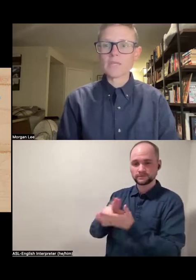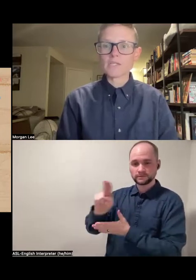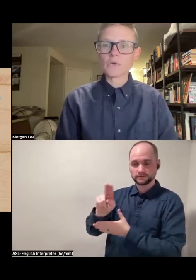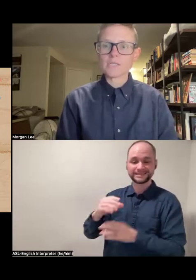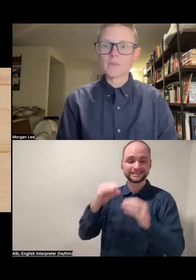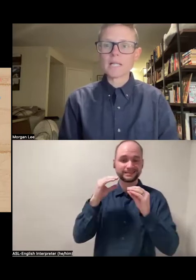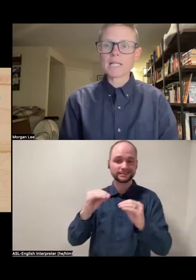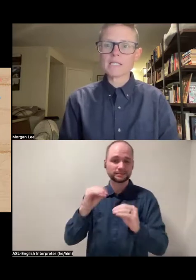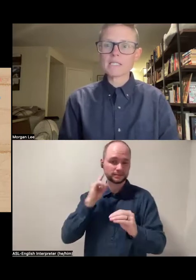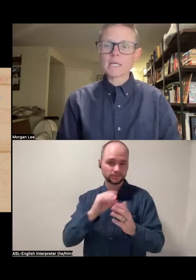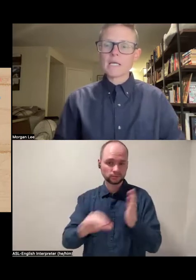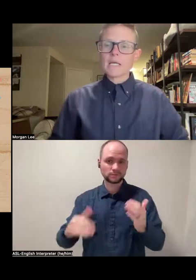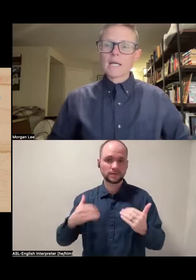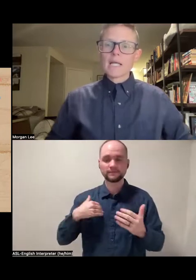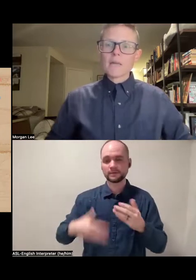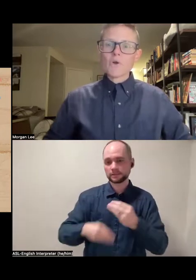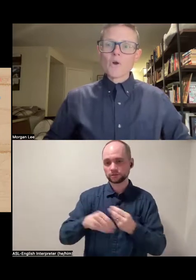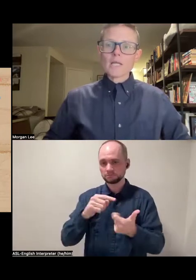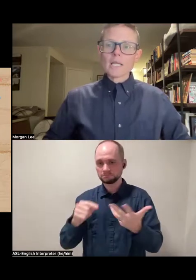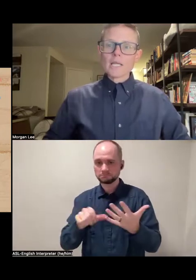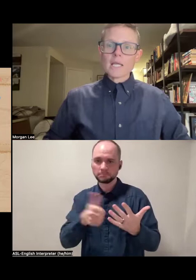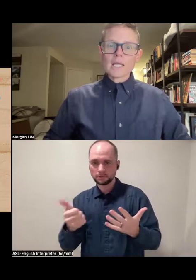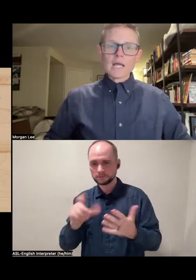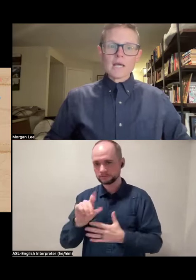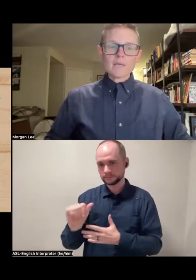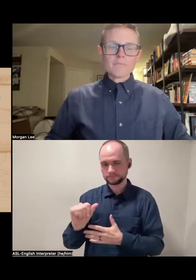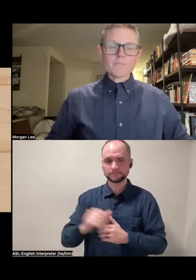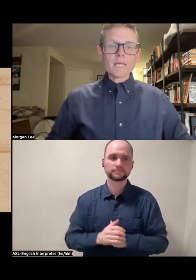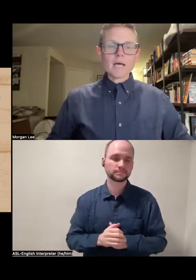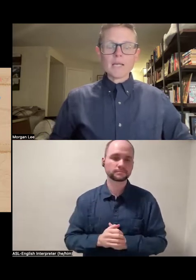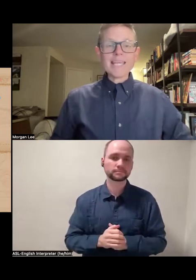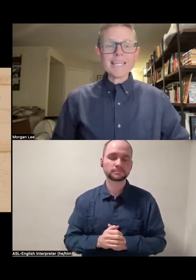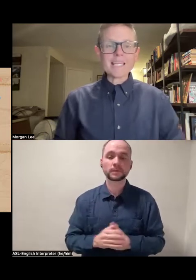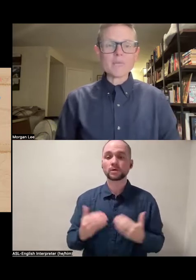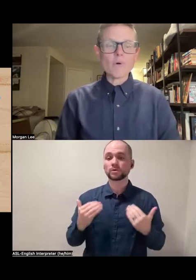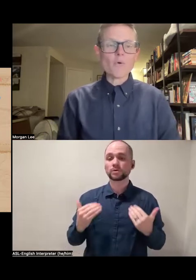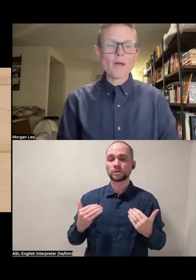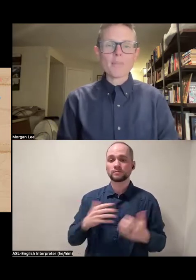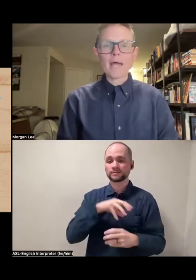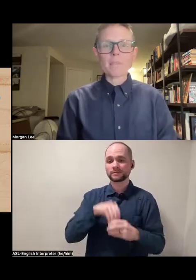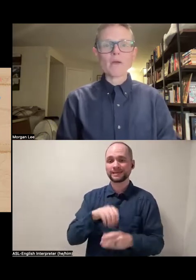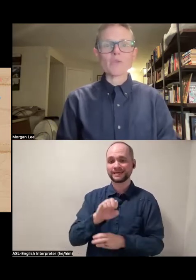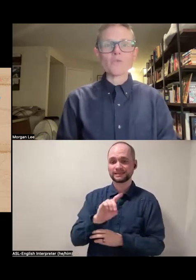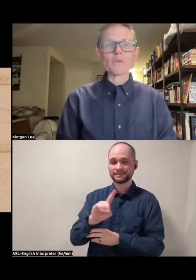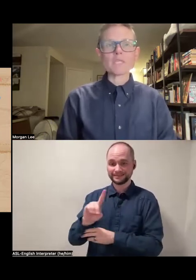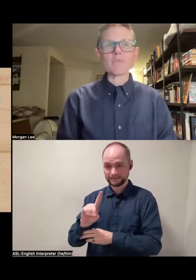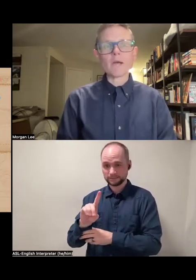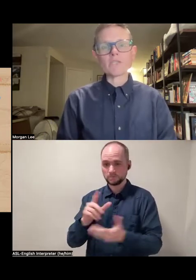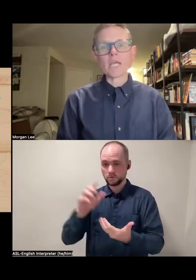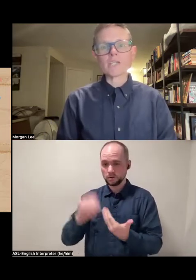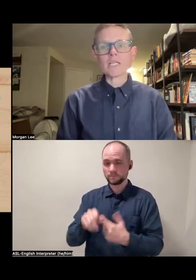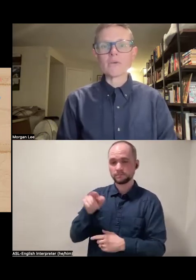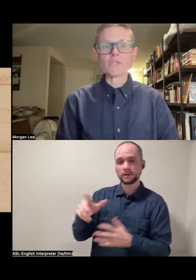with additional disabilities. And I'm currently in an EDD program at American University